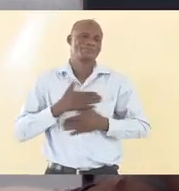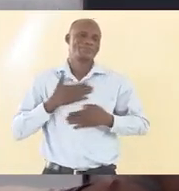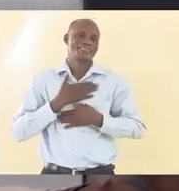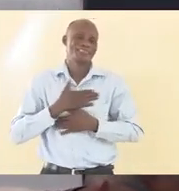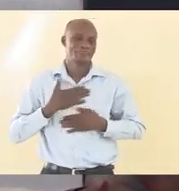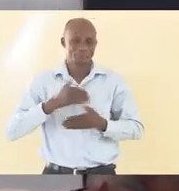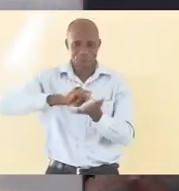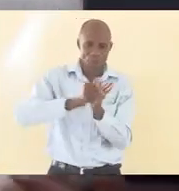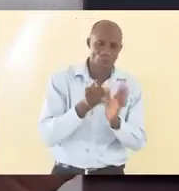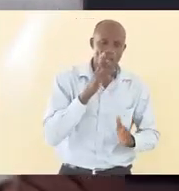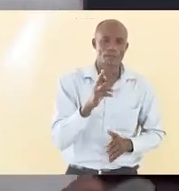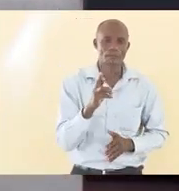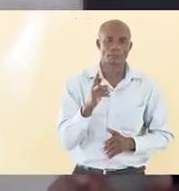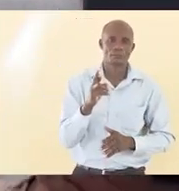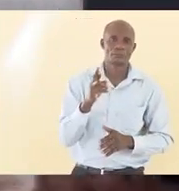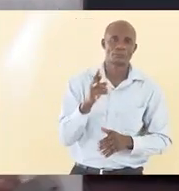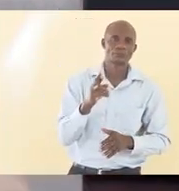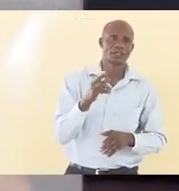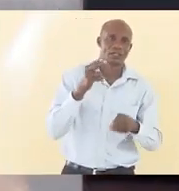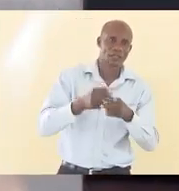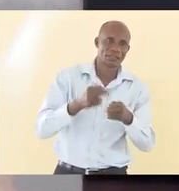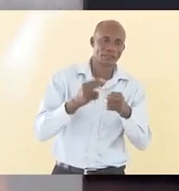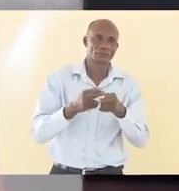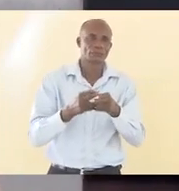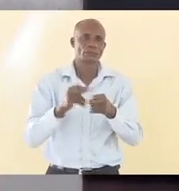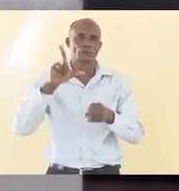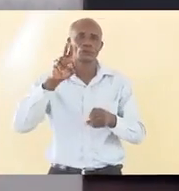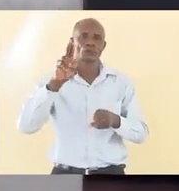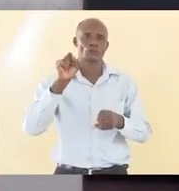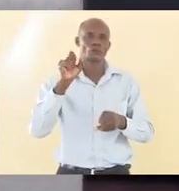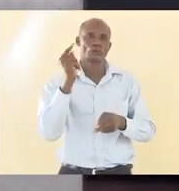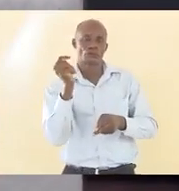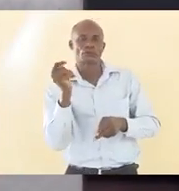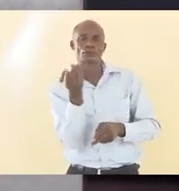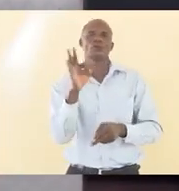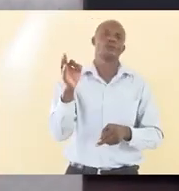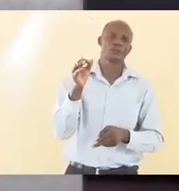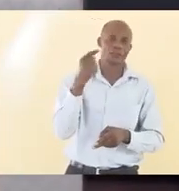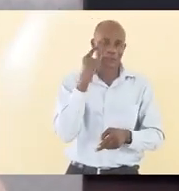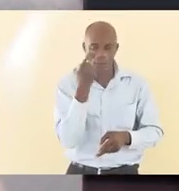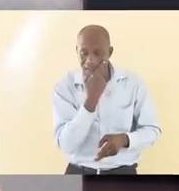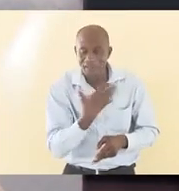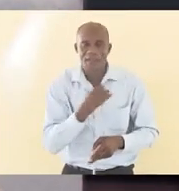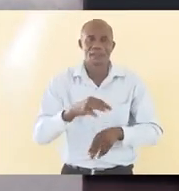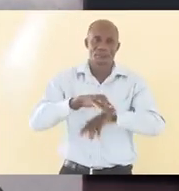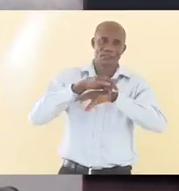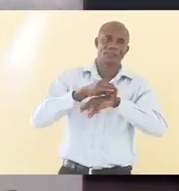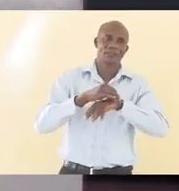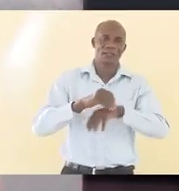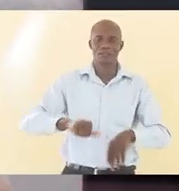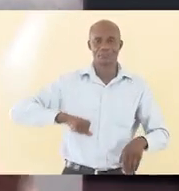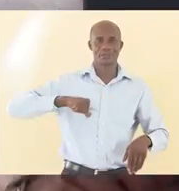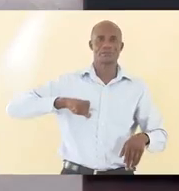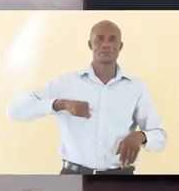pleasure. Those are called the concupiscence, the lust of the eyes, the lust of the flesh, and the pride of